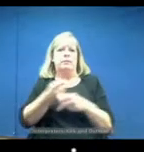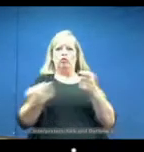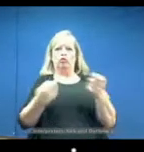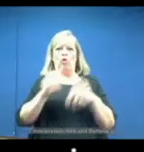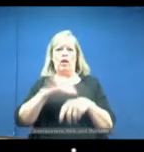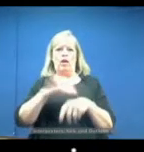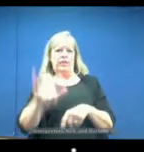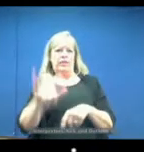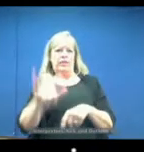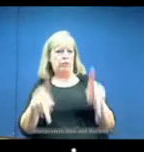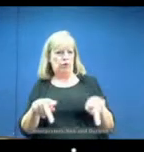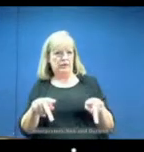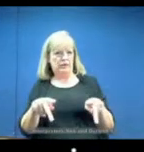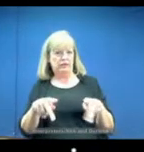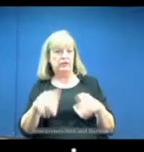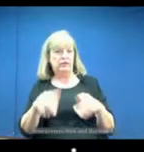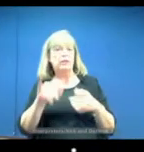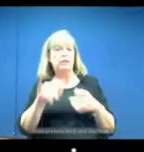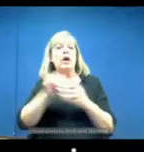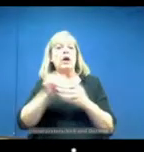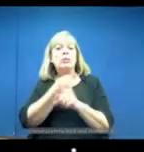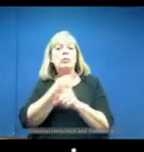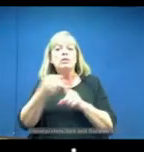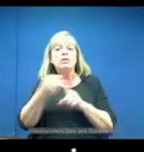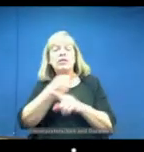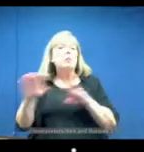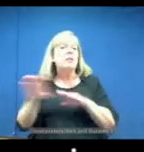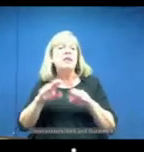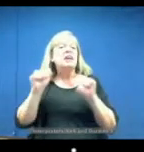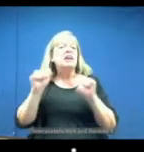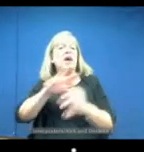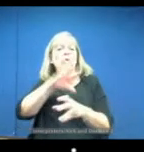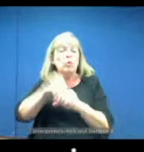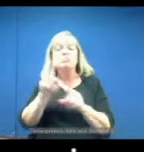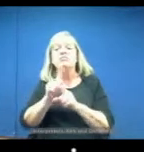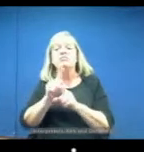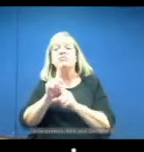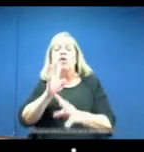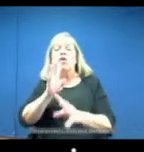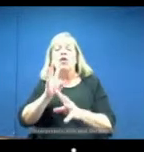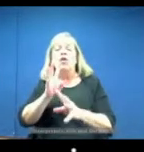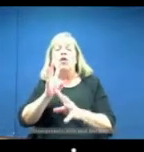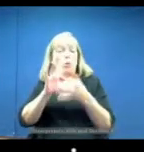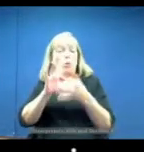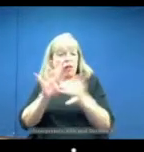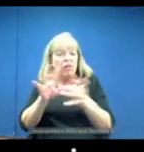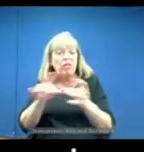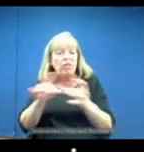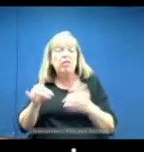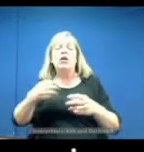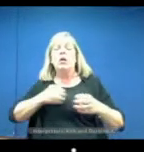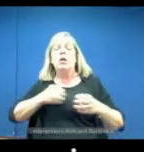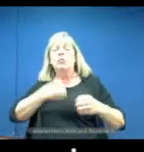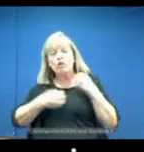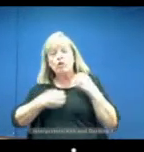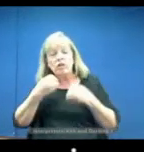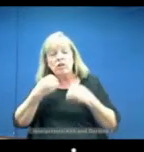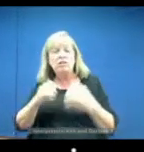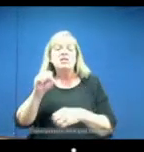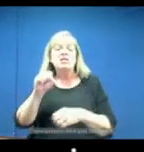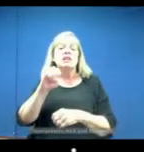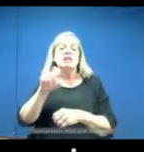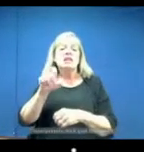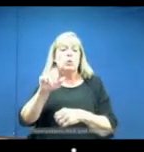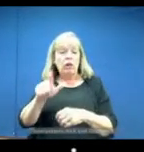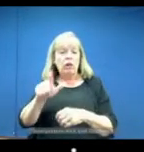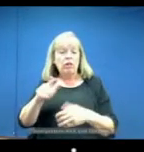Abusive behavior can be ongoing verbal, emotional, sexual, physical, psychological,